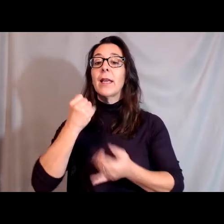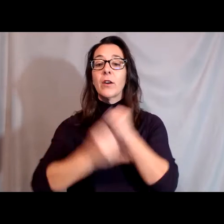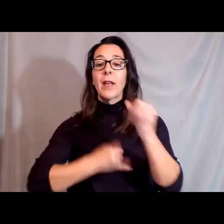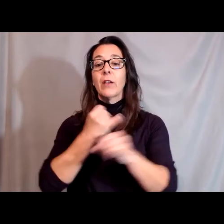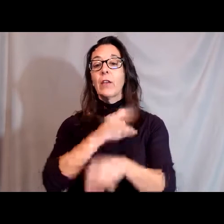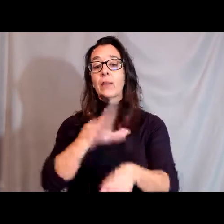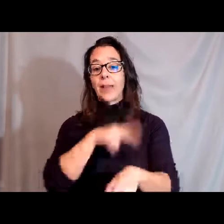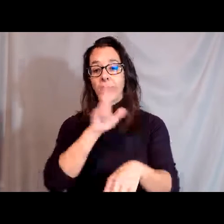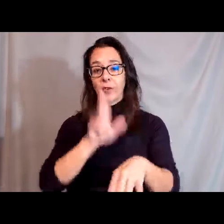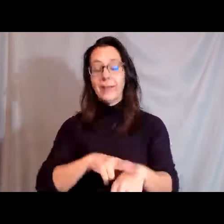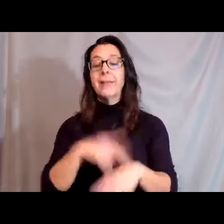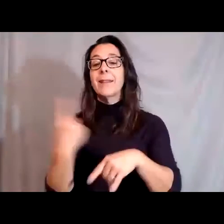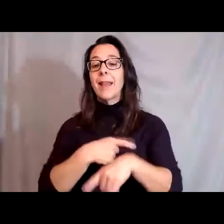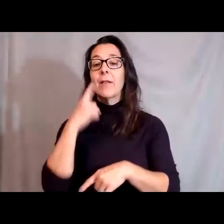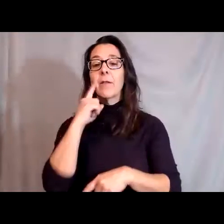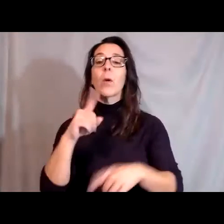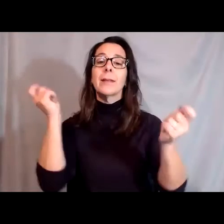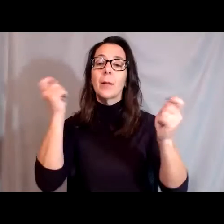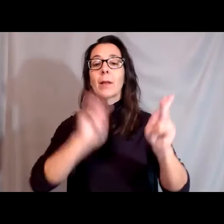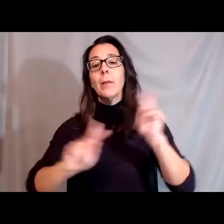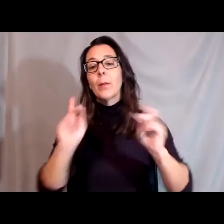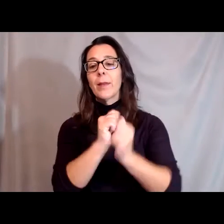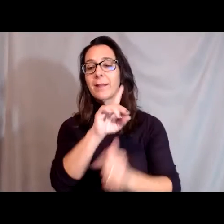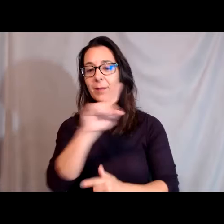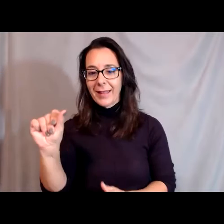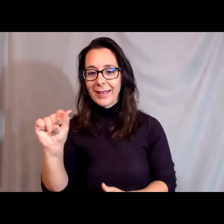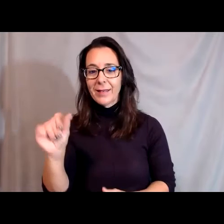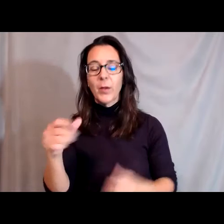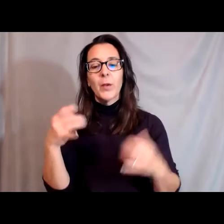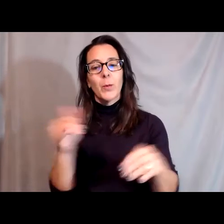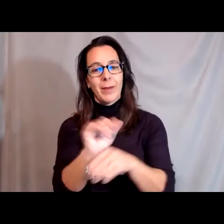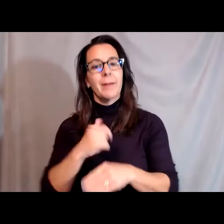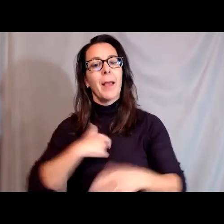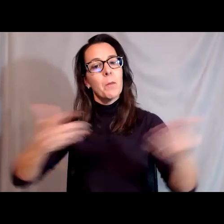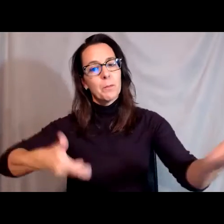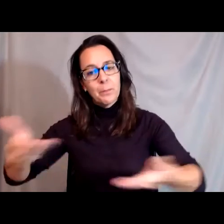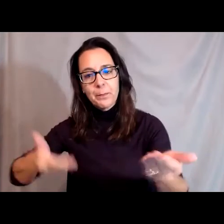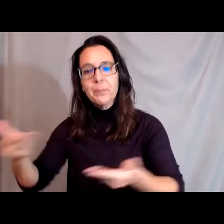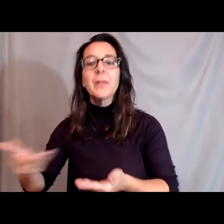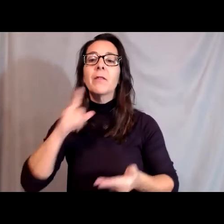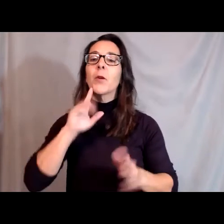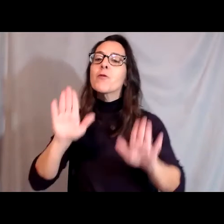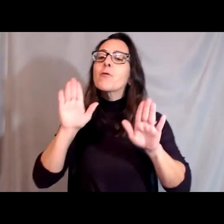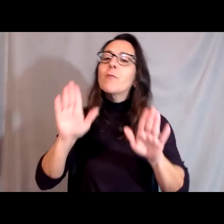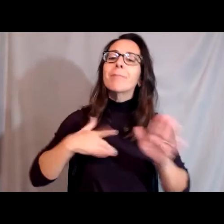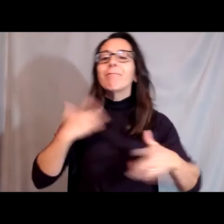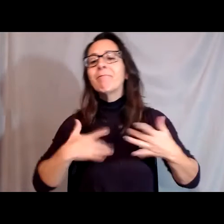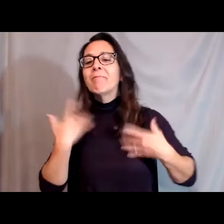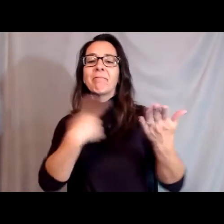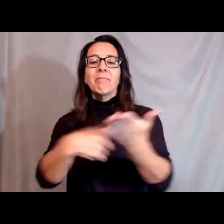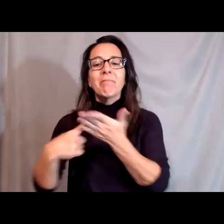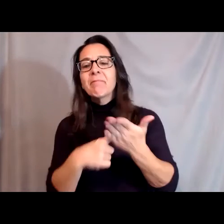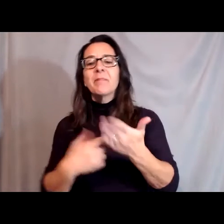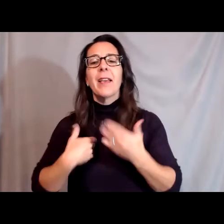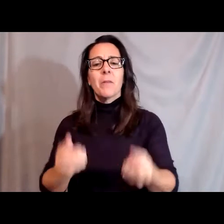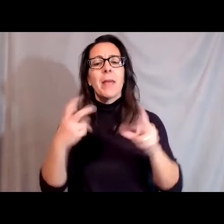with Disabilities. And so today I'm here this evening to welcome you to a wonderful, lively discussion with a lot of panelists